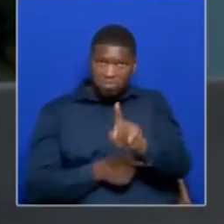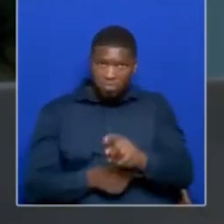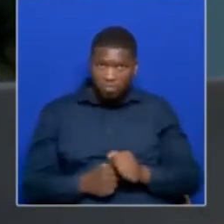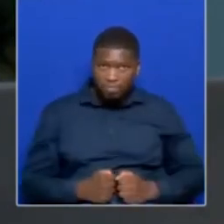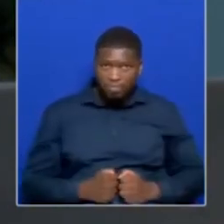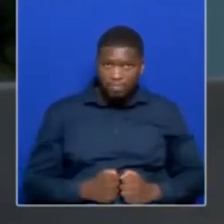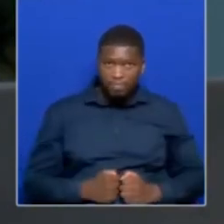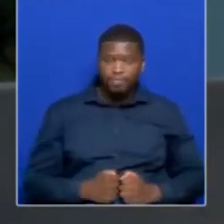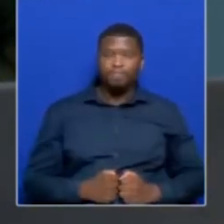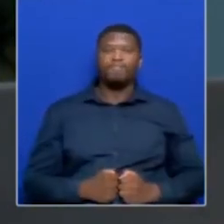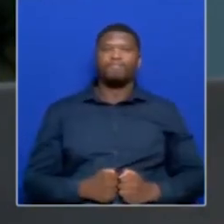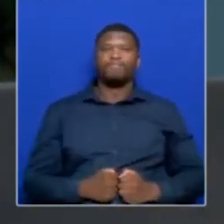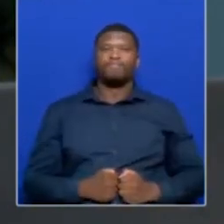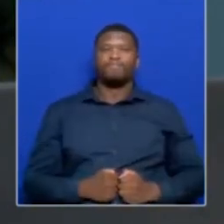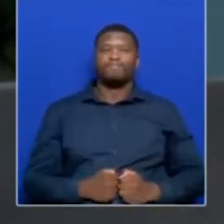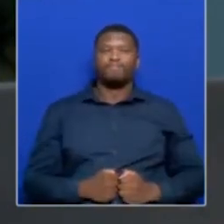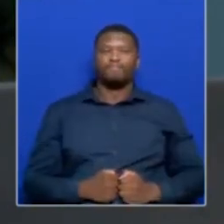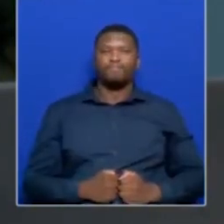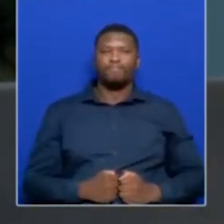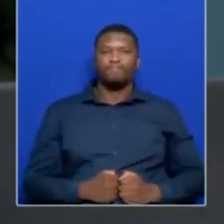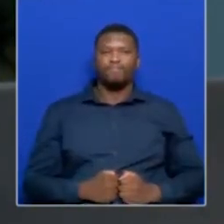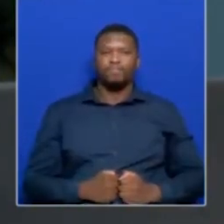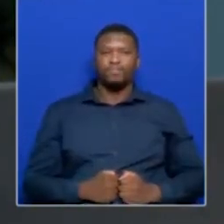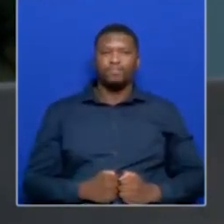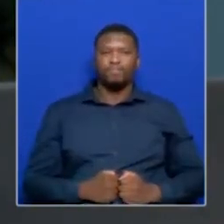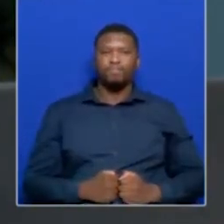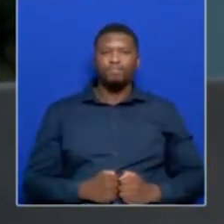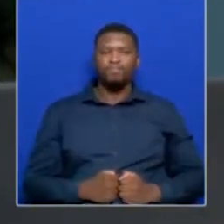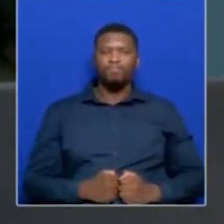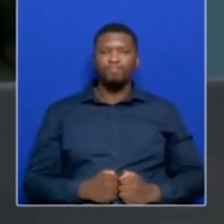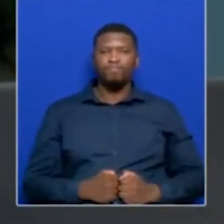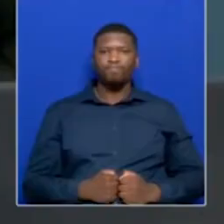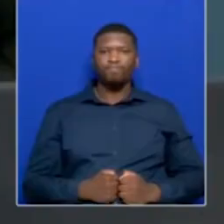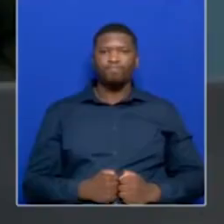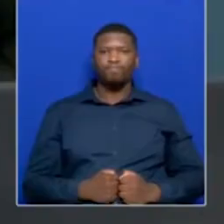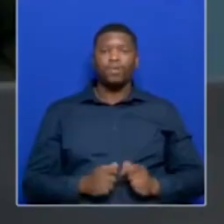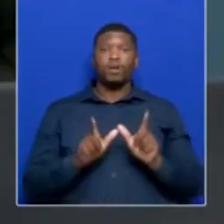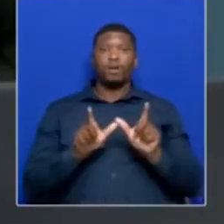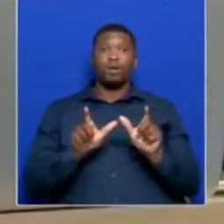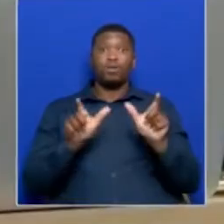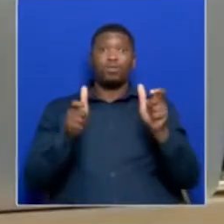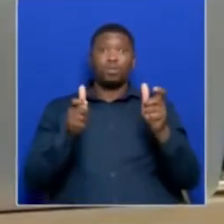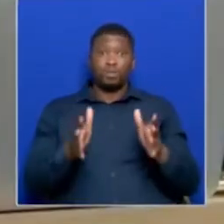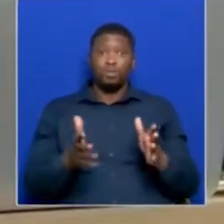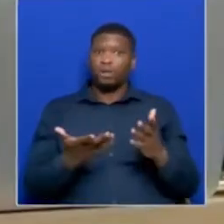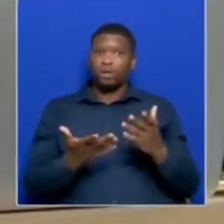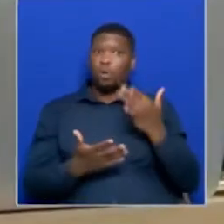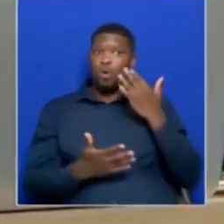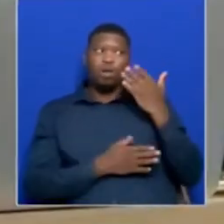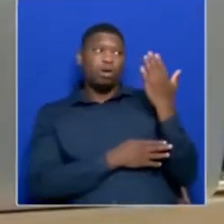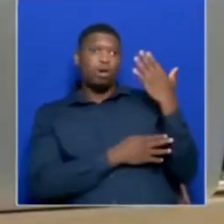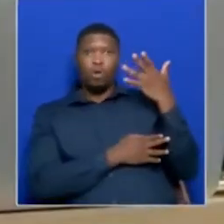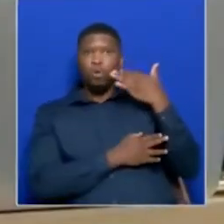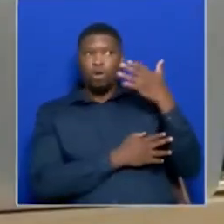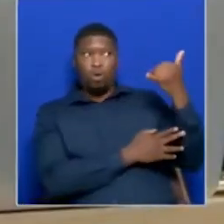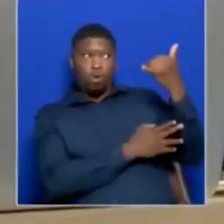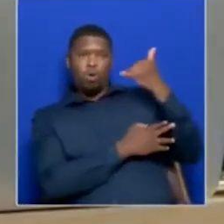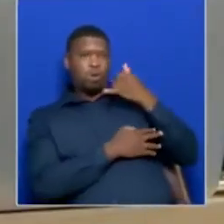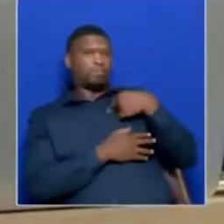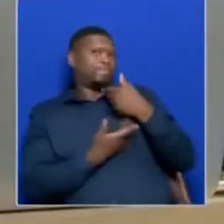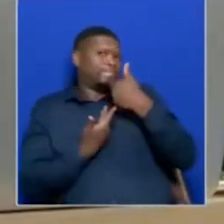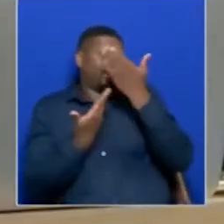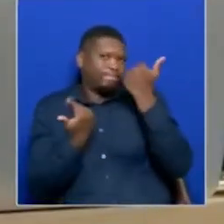Commissioner, at the time I didn't know, but now I know, because I did my own investigation after that, and